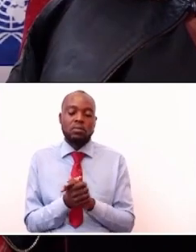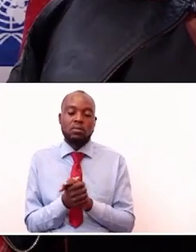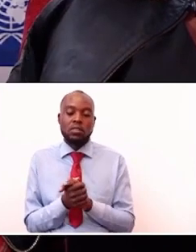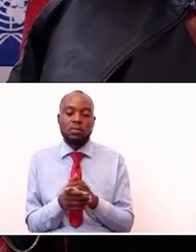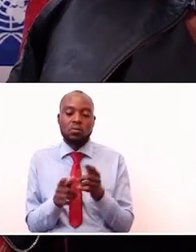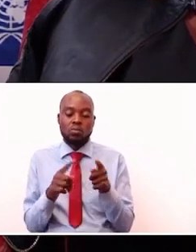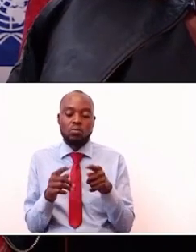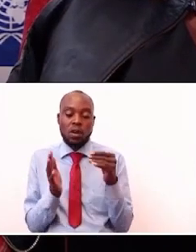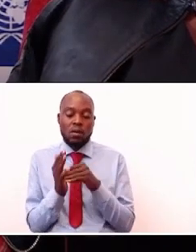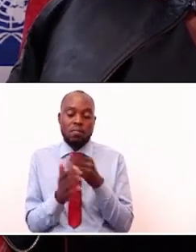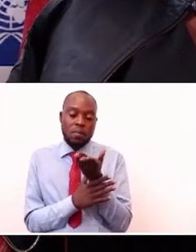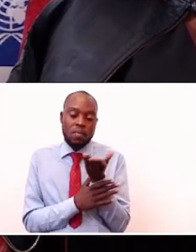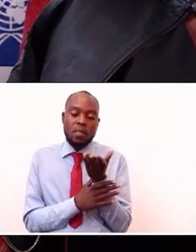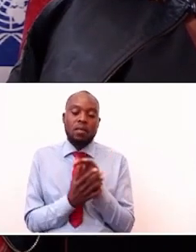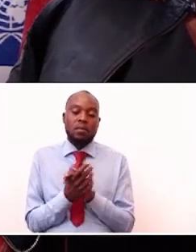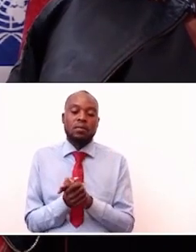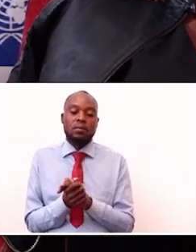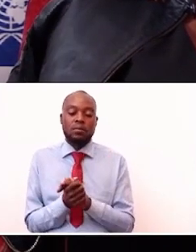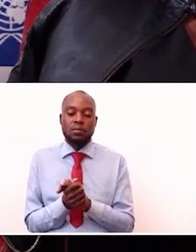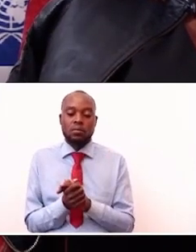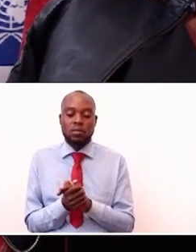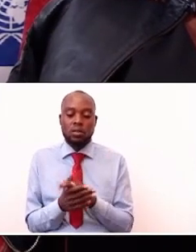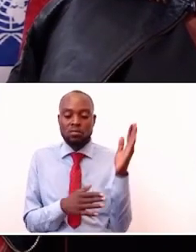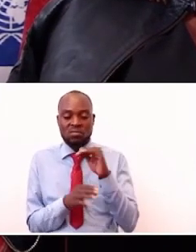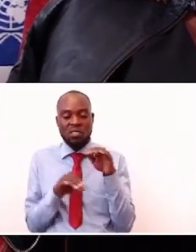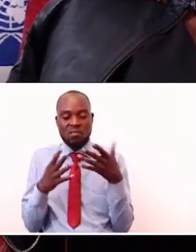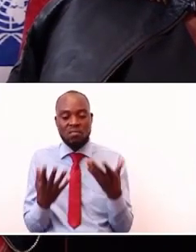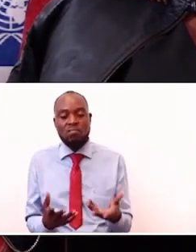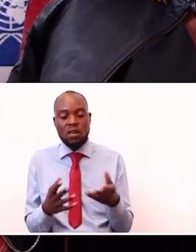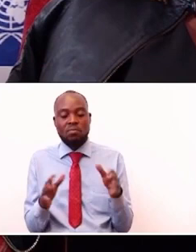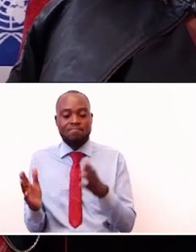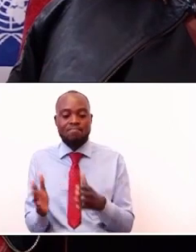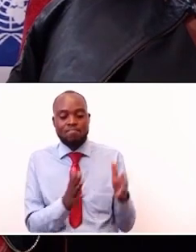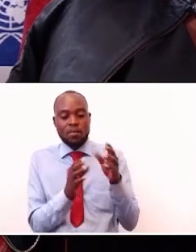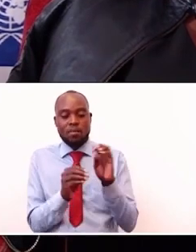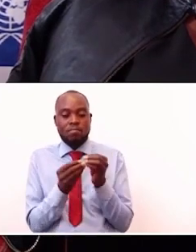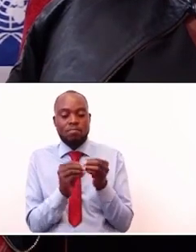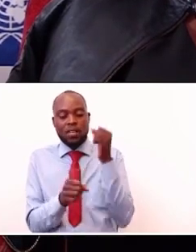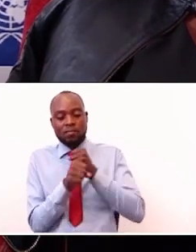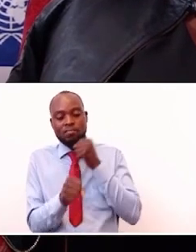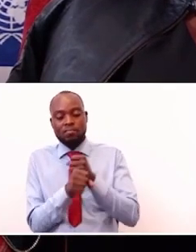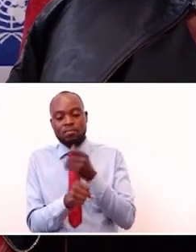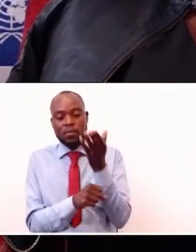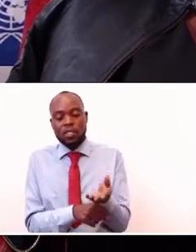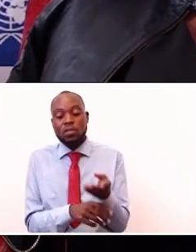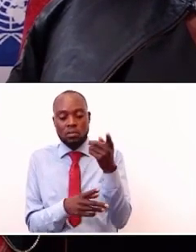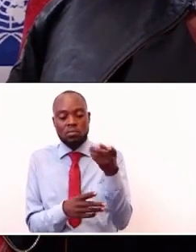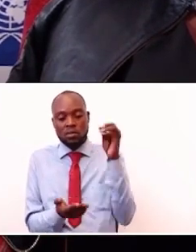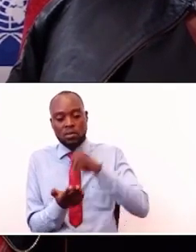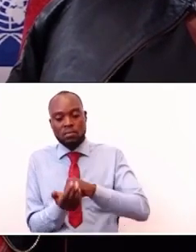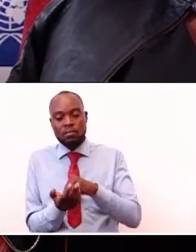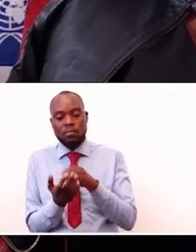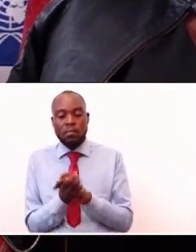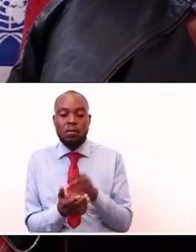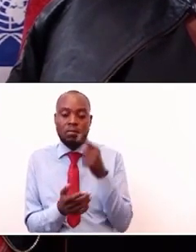some of government to try and ensure that how can this become a sector for growth and job creation. And this, I think, will apply to all